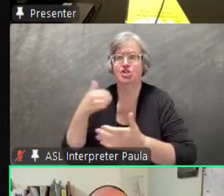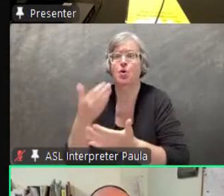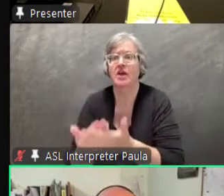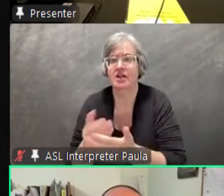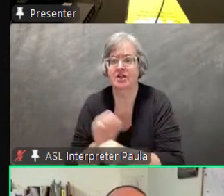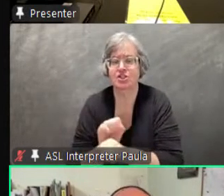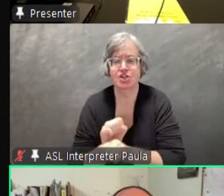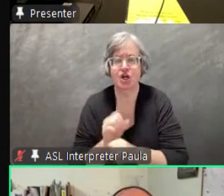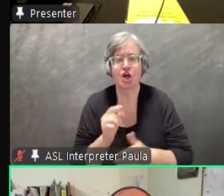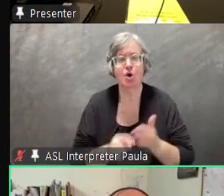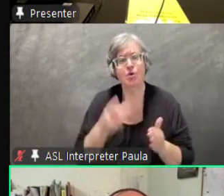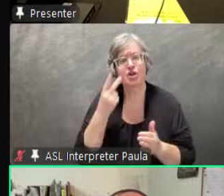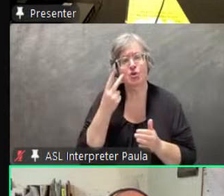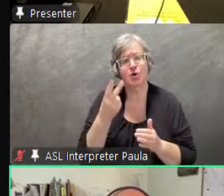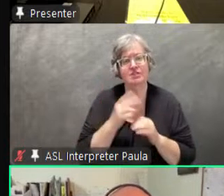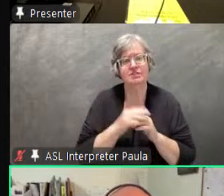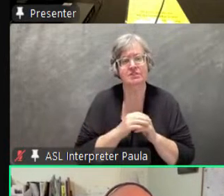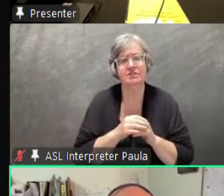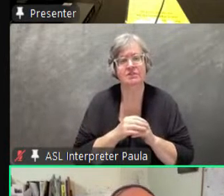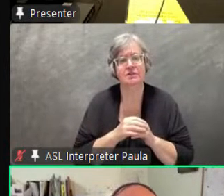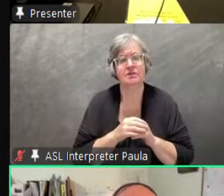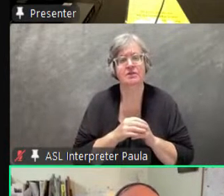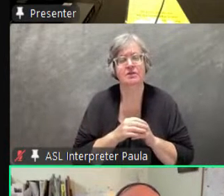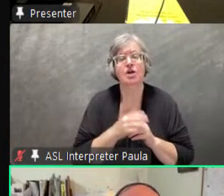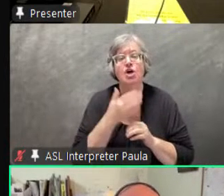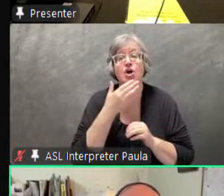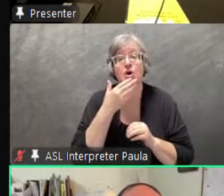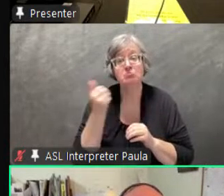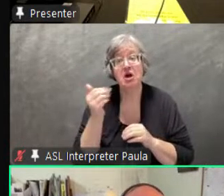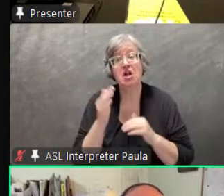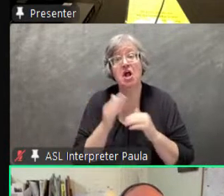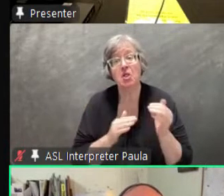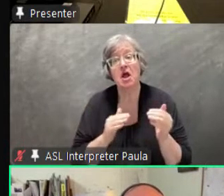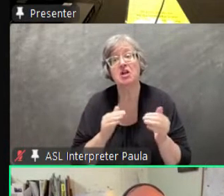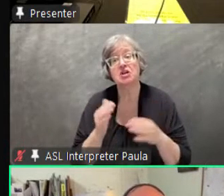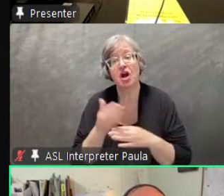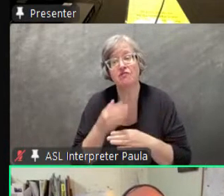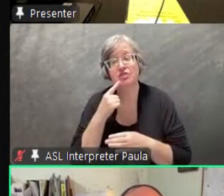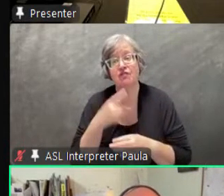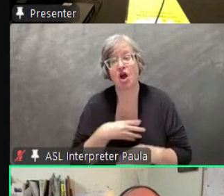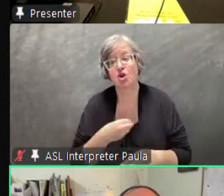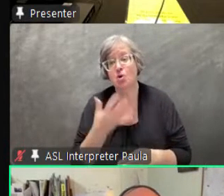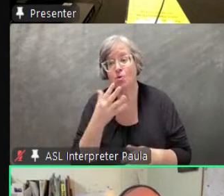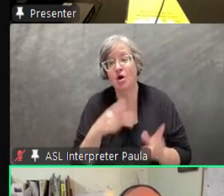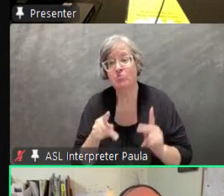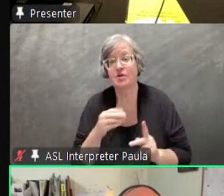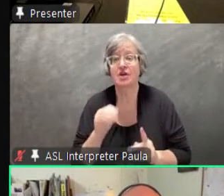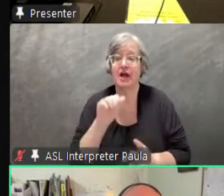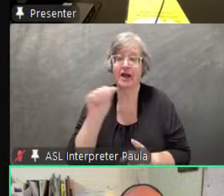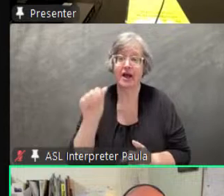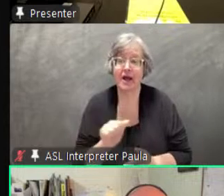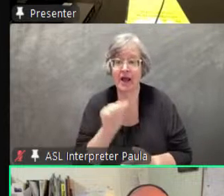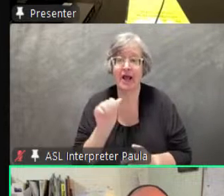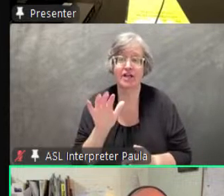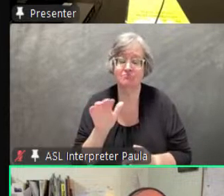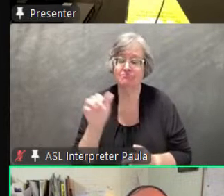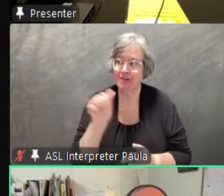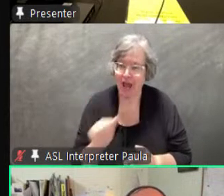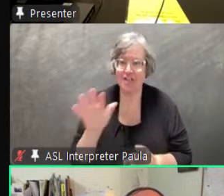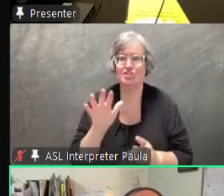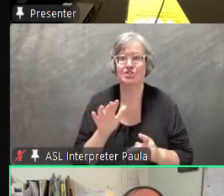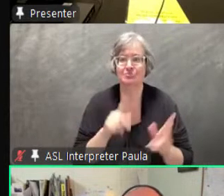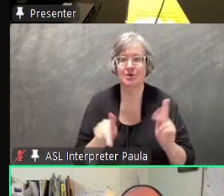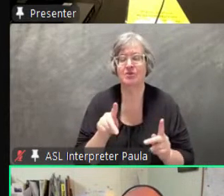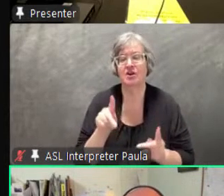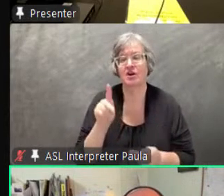And what you see is that it is better than average for white folks and Asian folks, and quite a bit worse